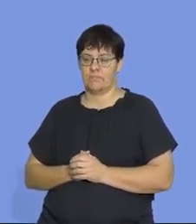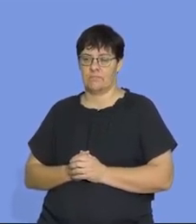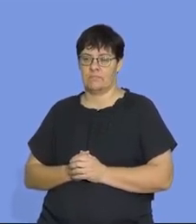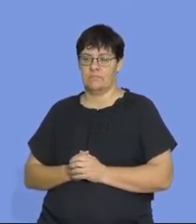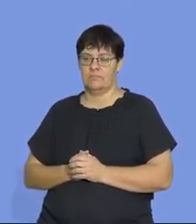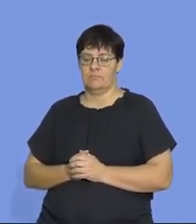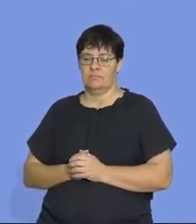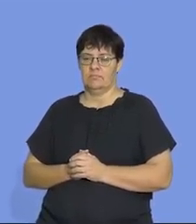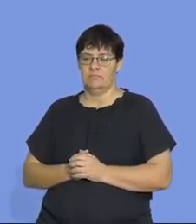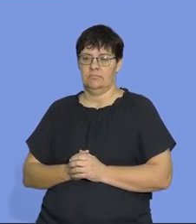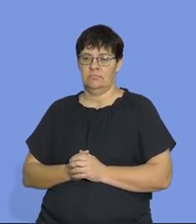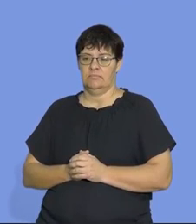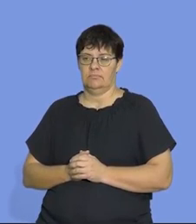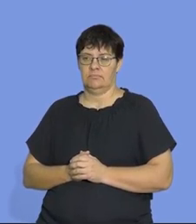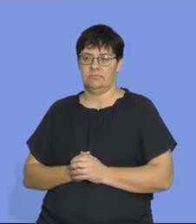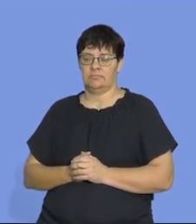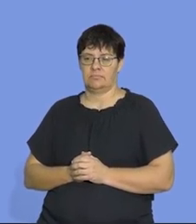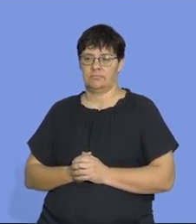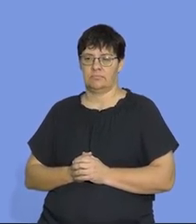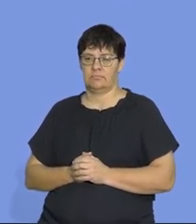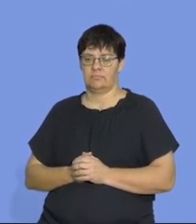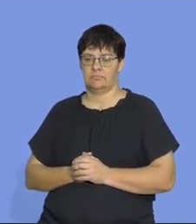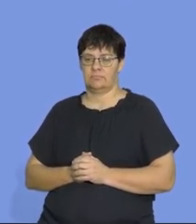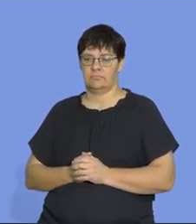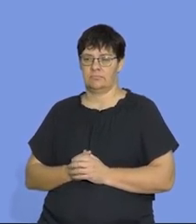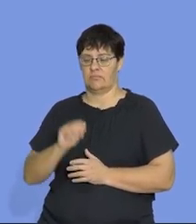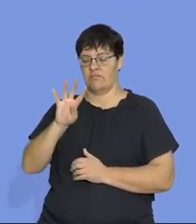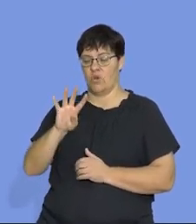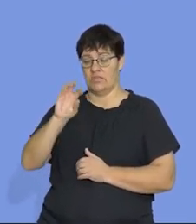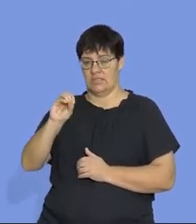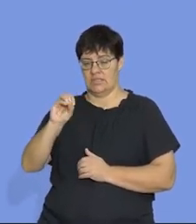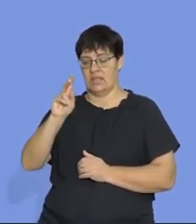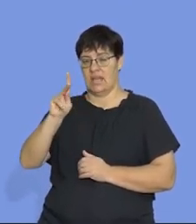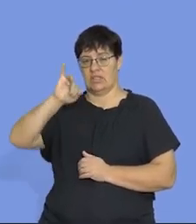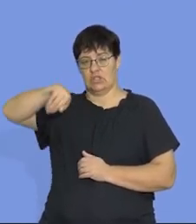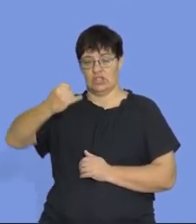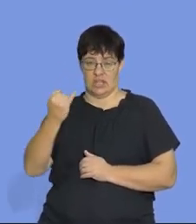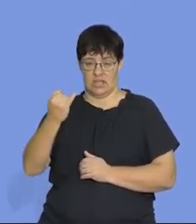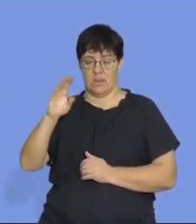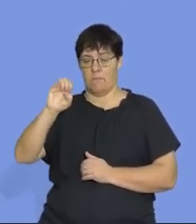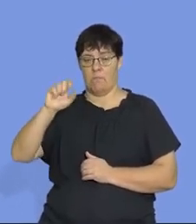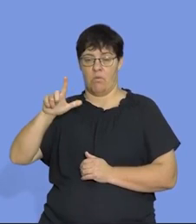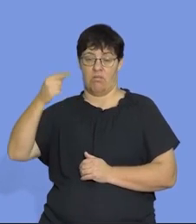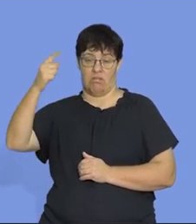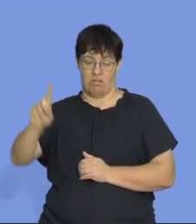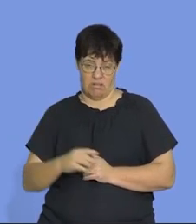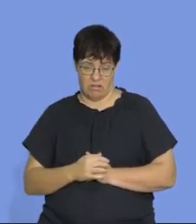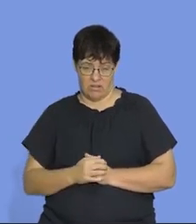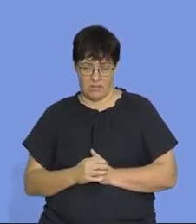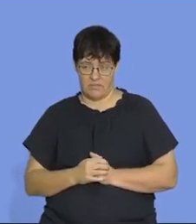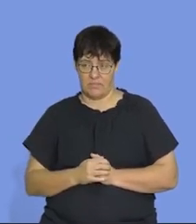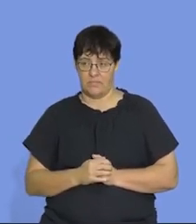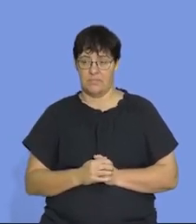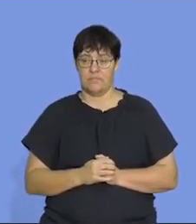case is equals to, we know it's 40 kilojoules per mole as an example. All